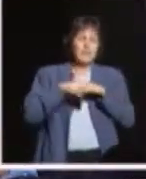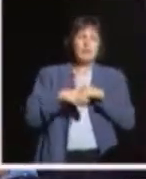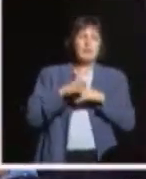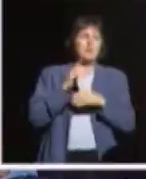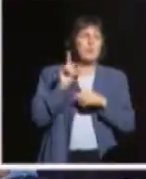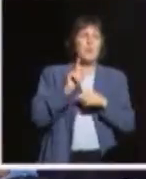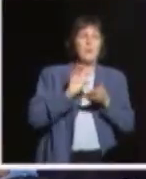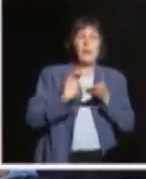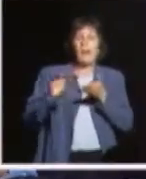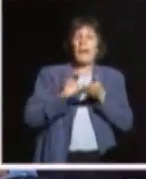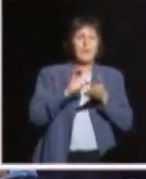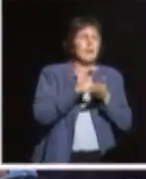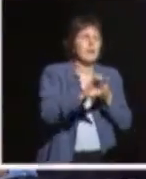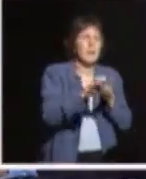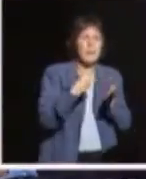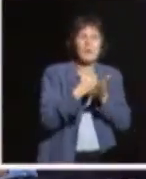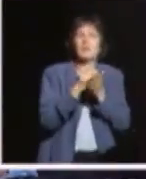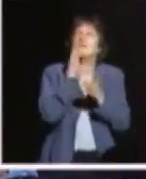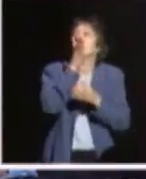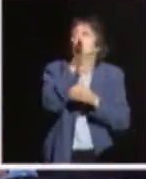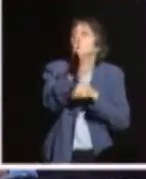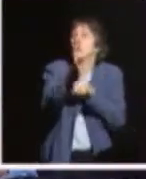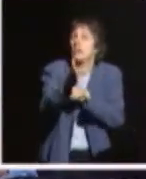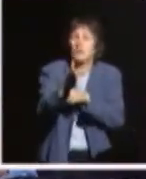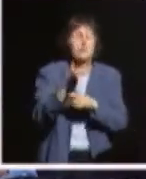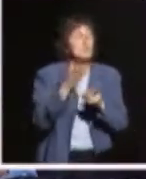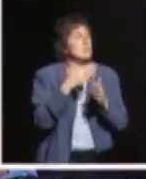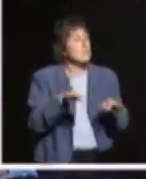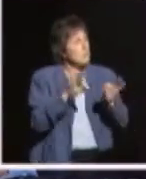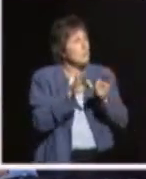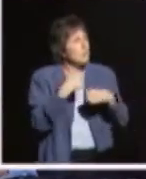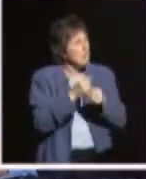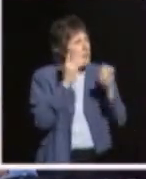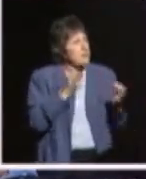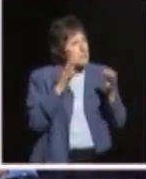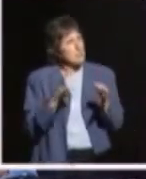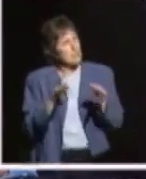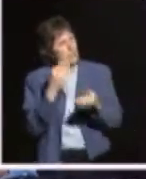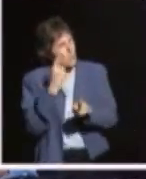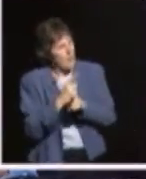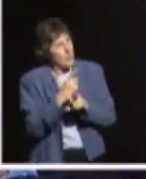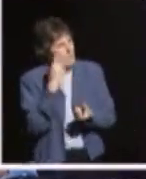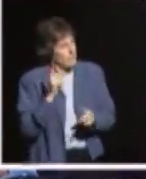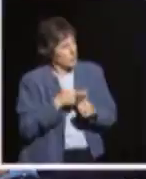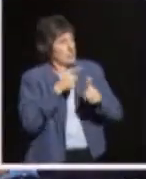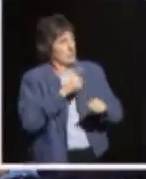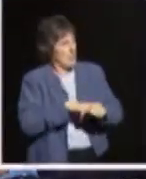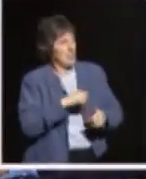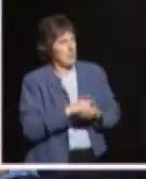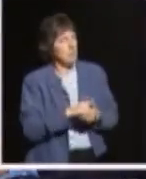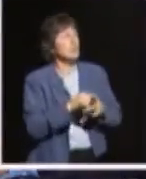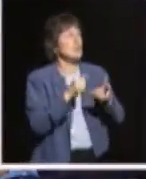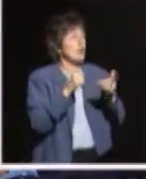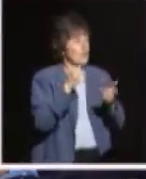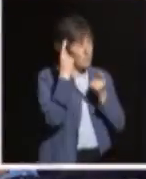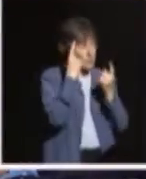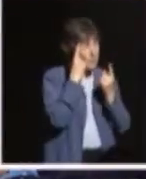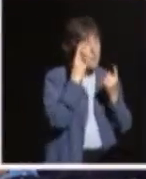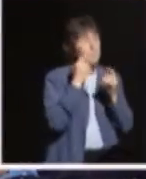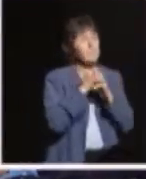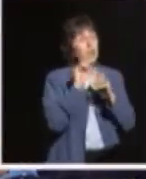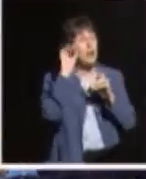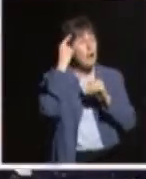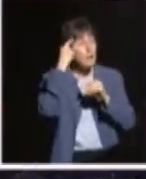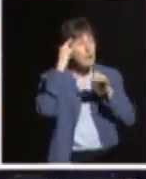is why it is so important we get these critical decisions right, and right the first time, under an umbrella of